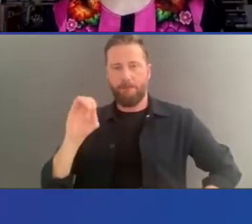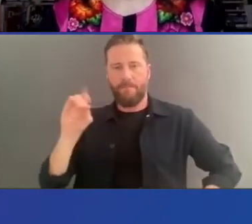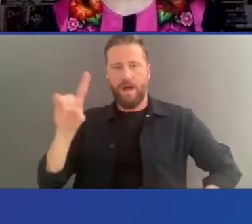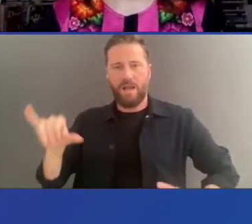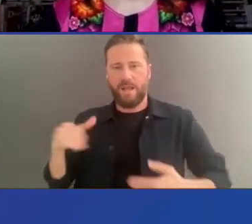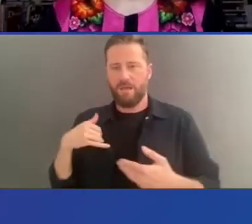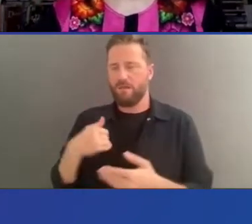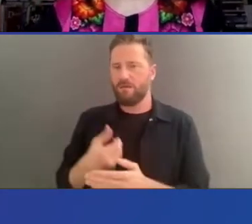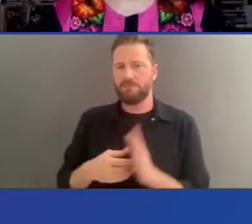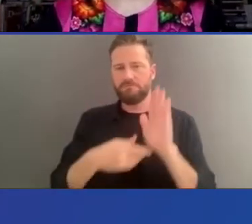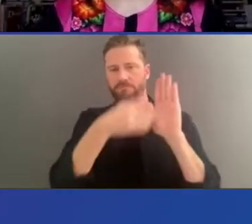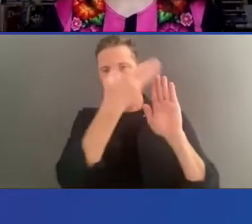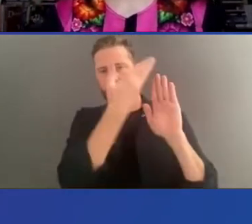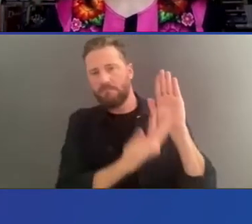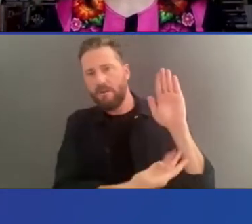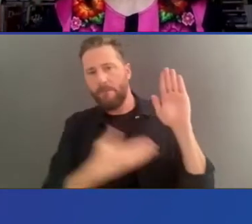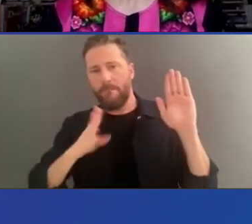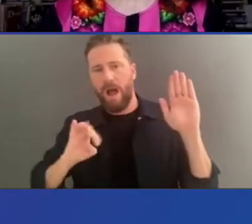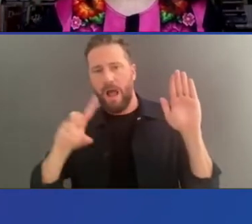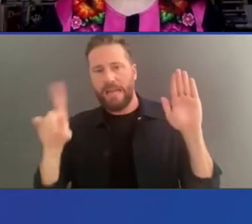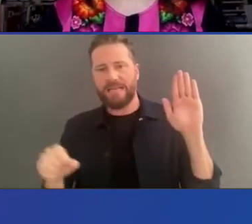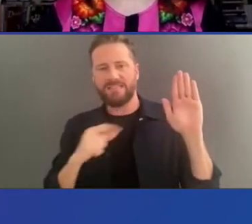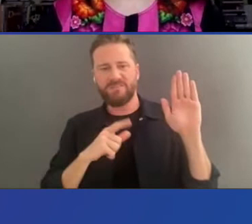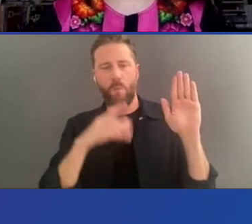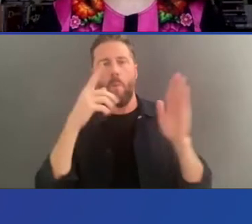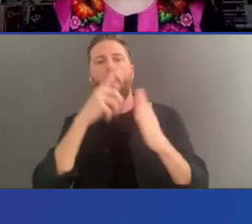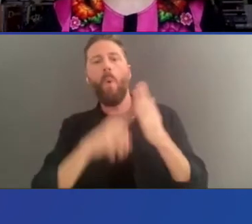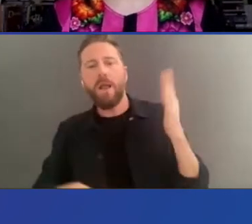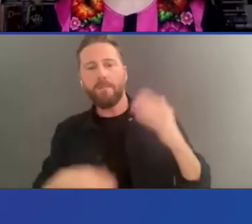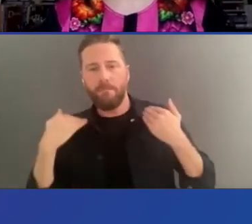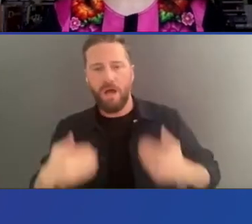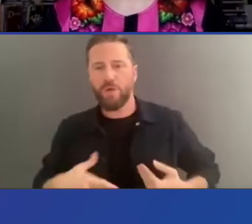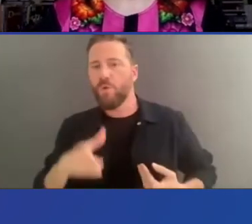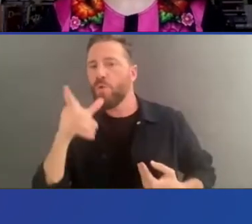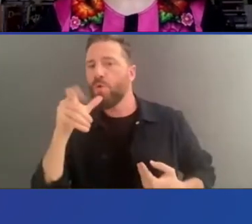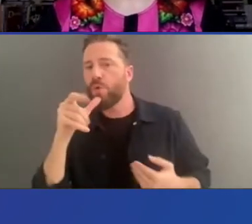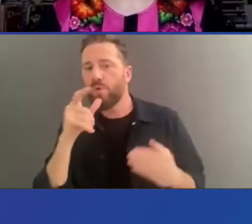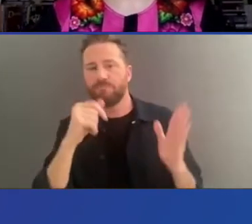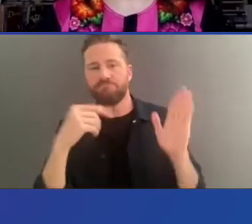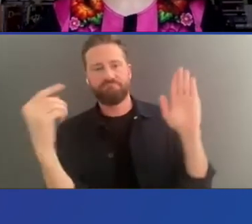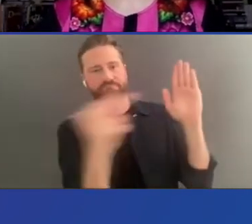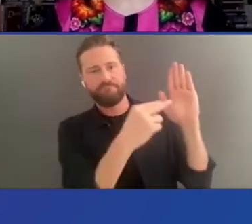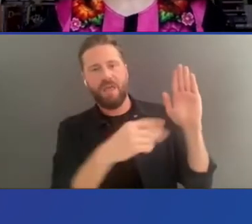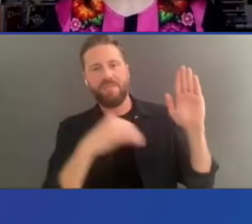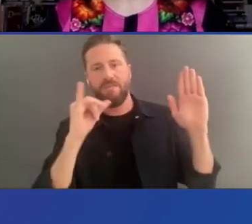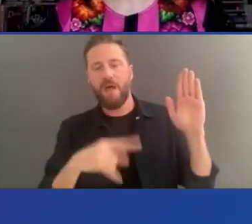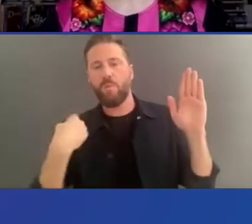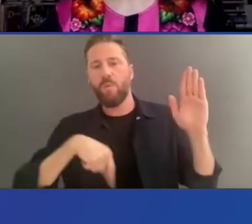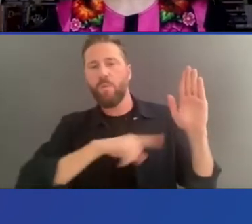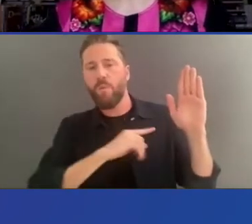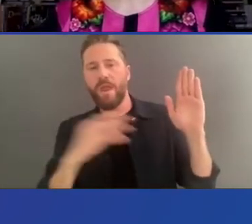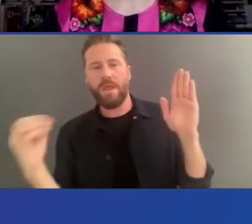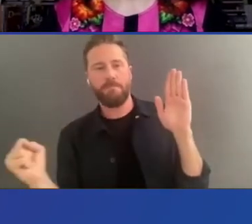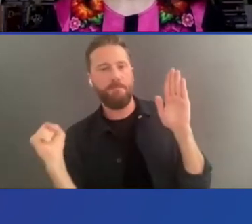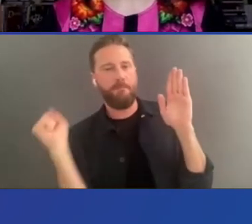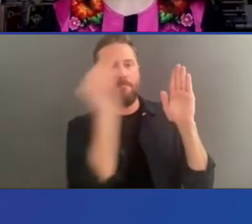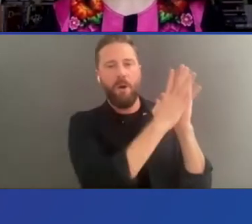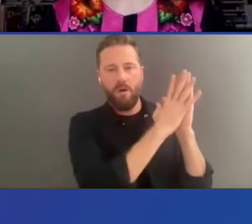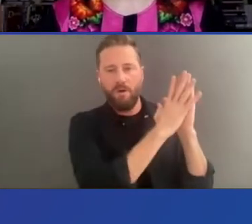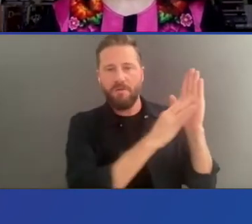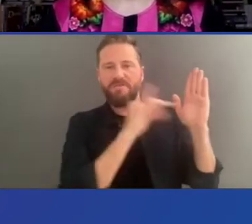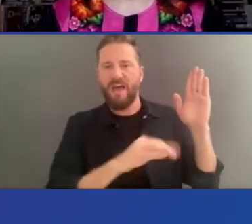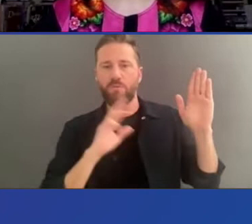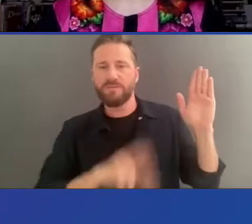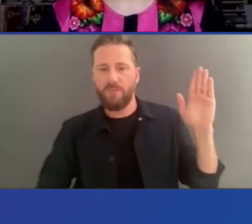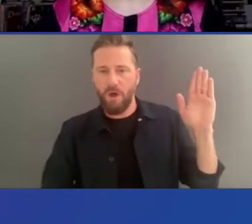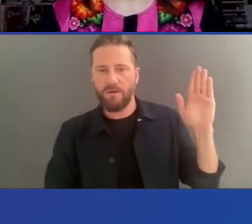bodies specifically have been, I guess, the canvases on which, that response,